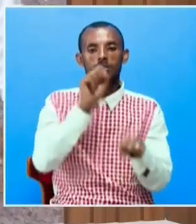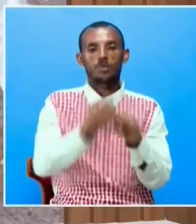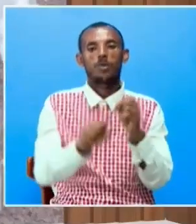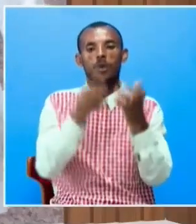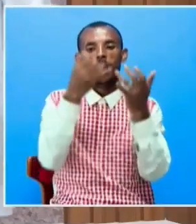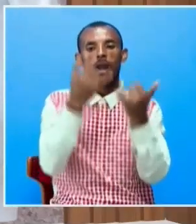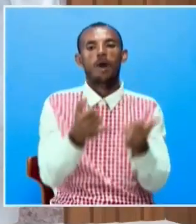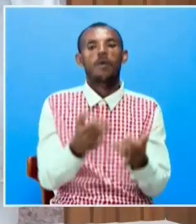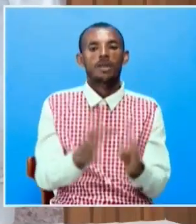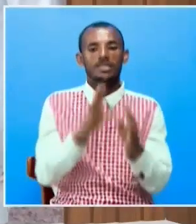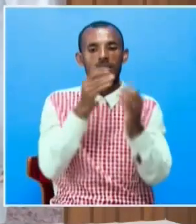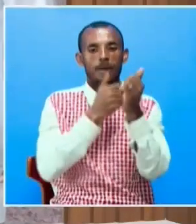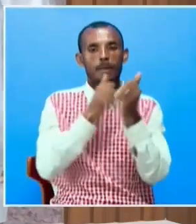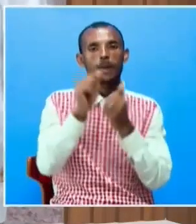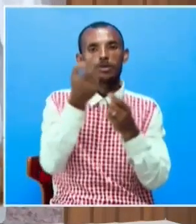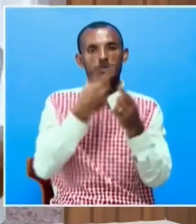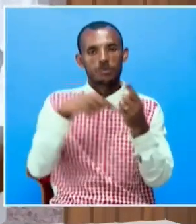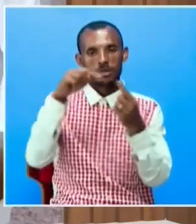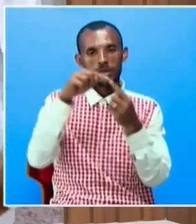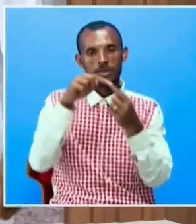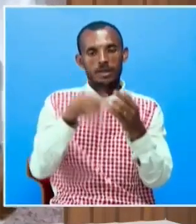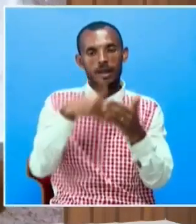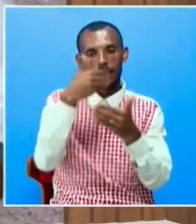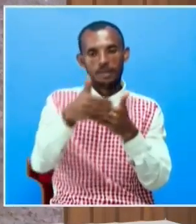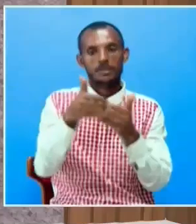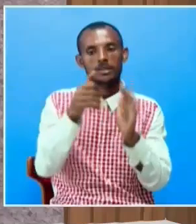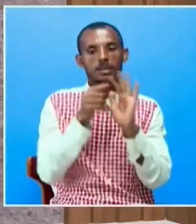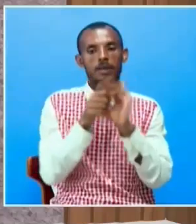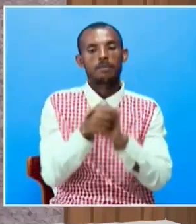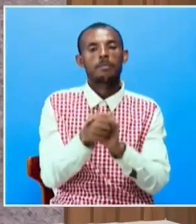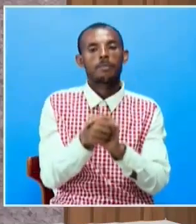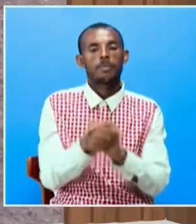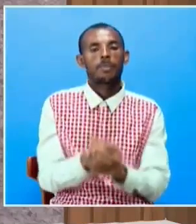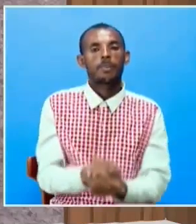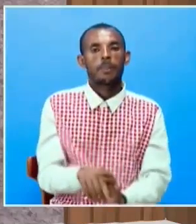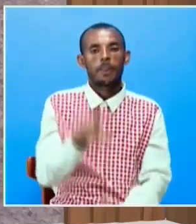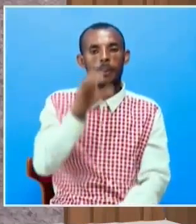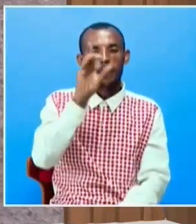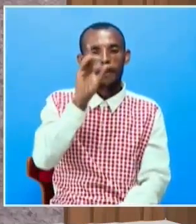let's proceed to the next example. Okay, B.